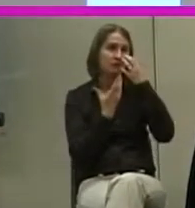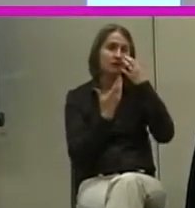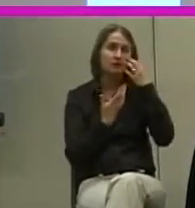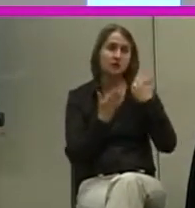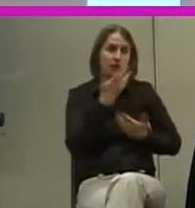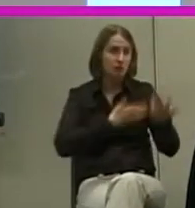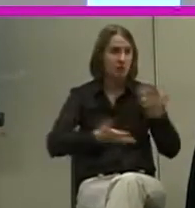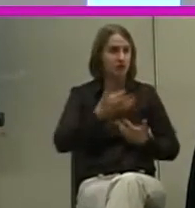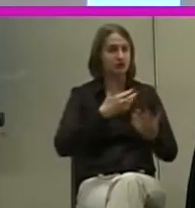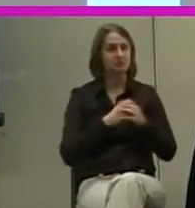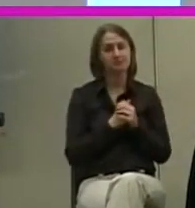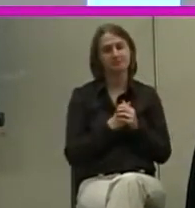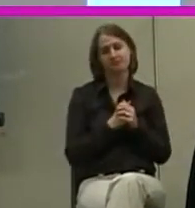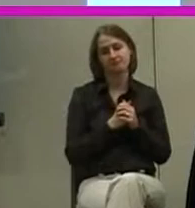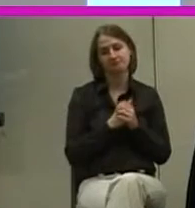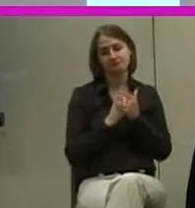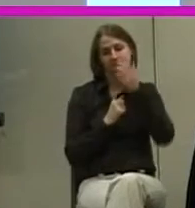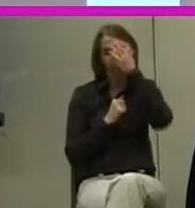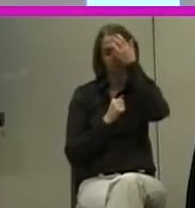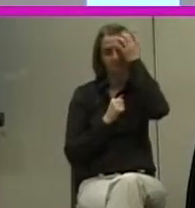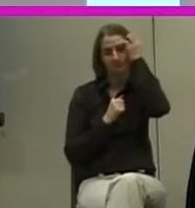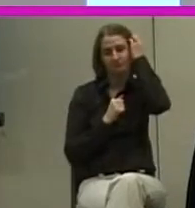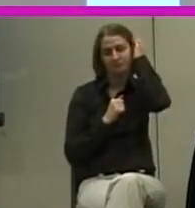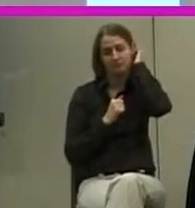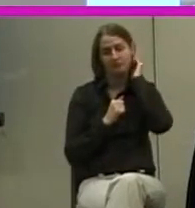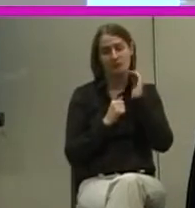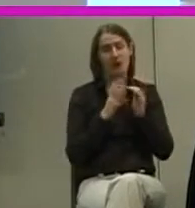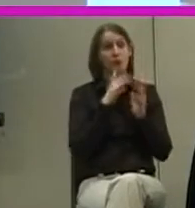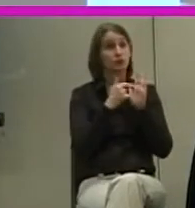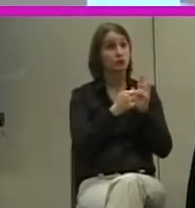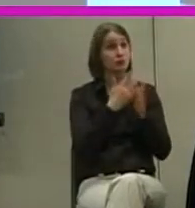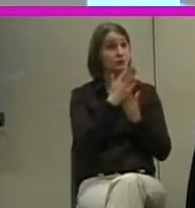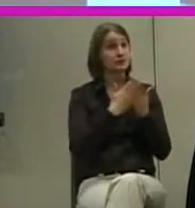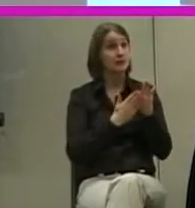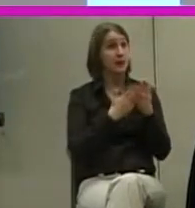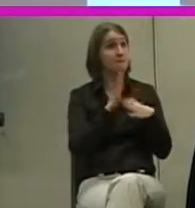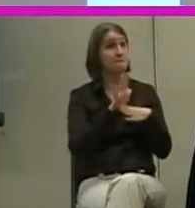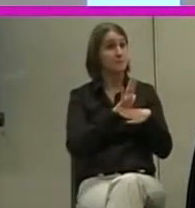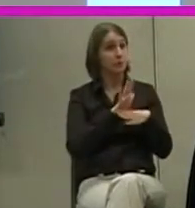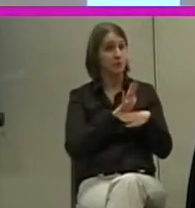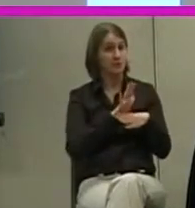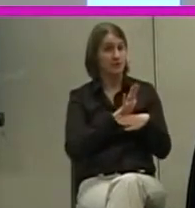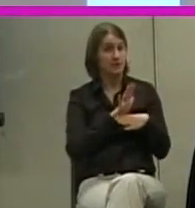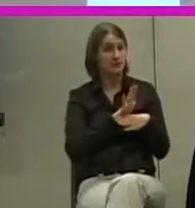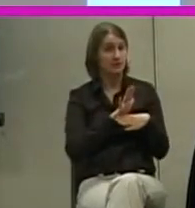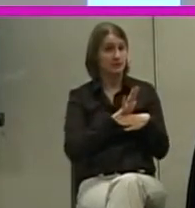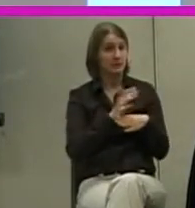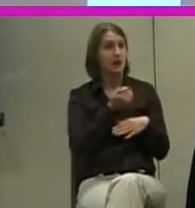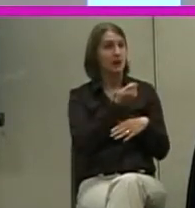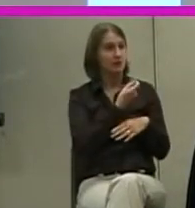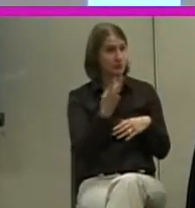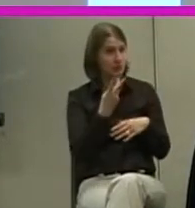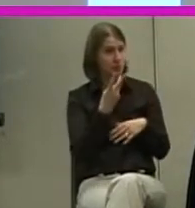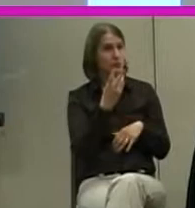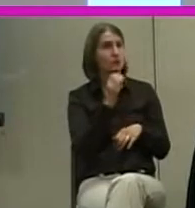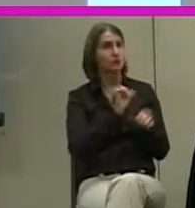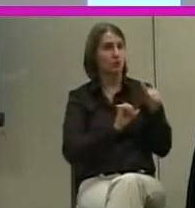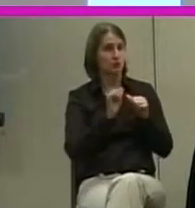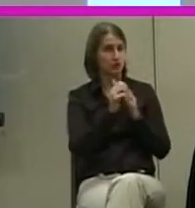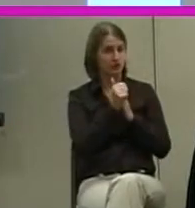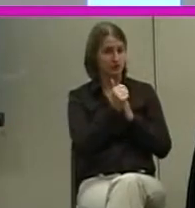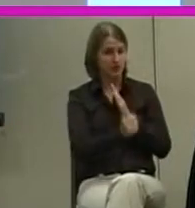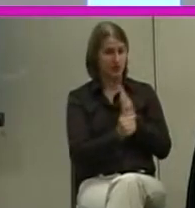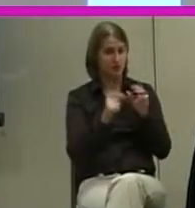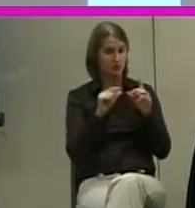What I'm going to show you are some movies from a couple of social skills groups that I ran for